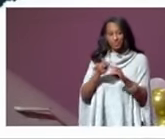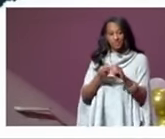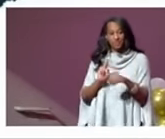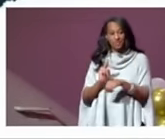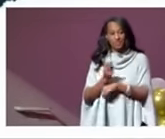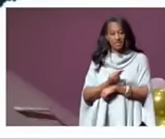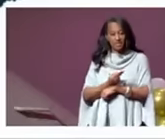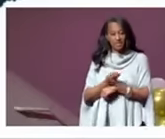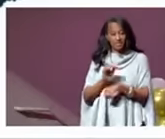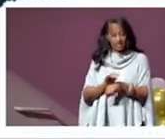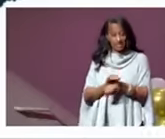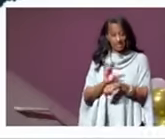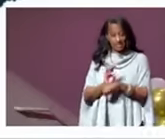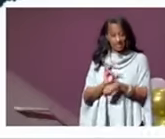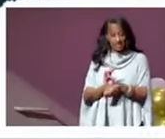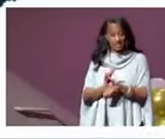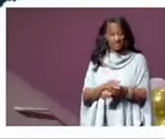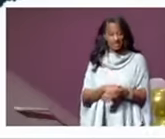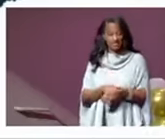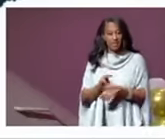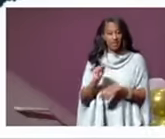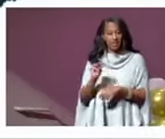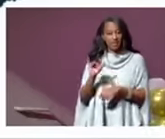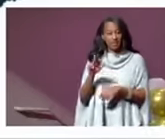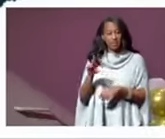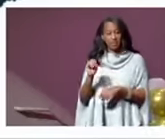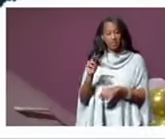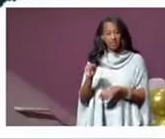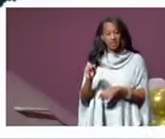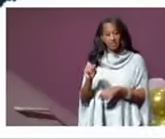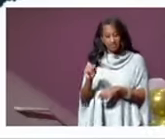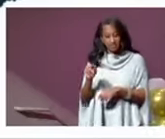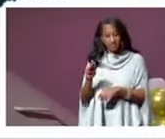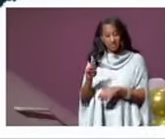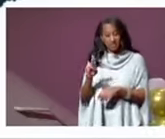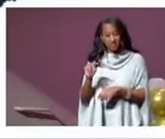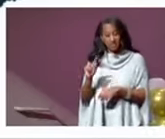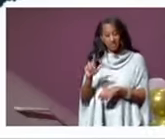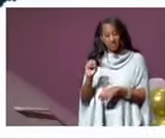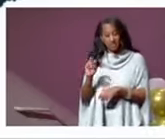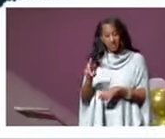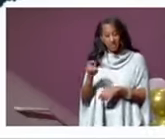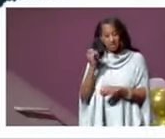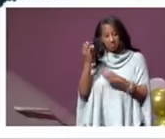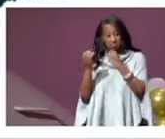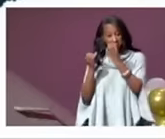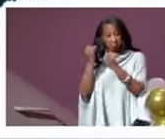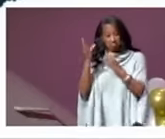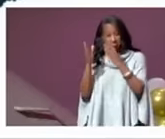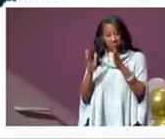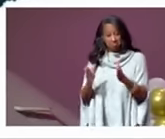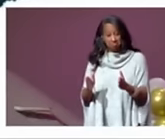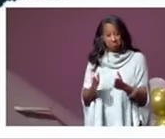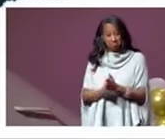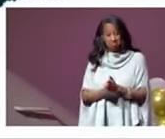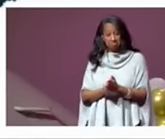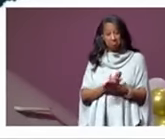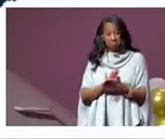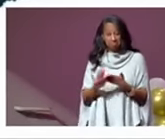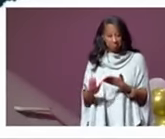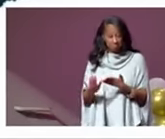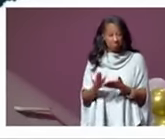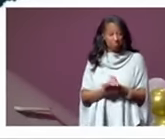7 p.m. experience. And then at 11 o'clock p.m., we're going to honor the tradition and the legacy of